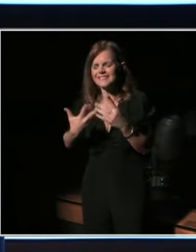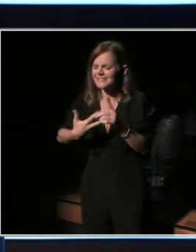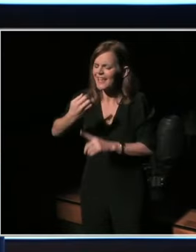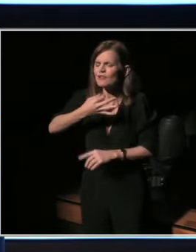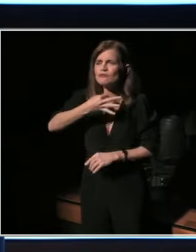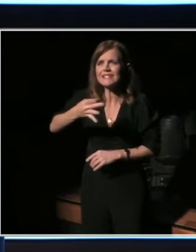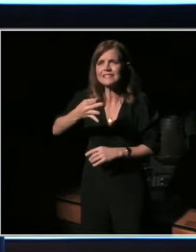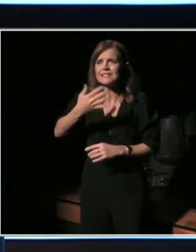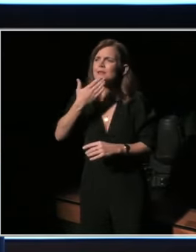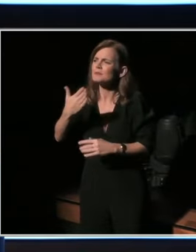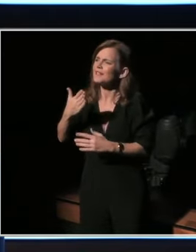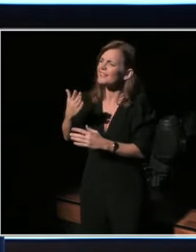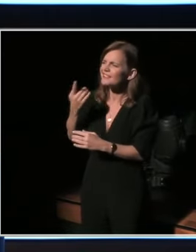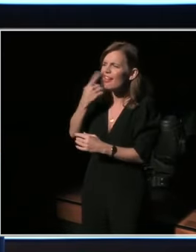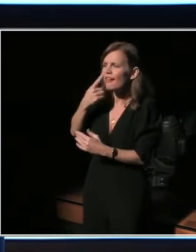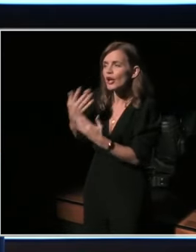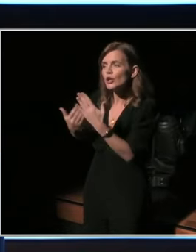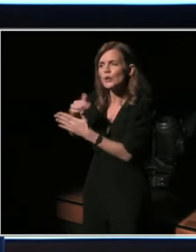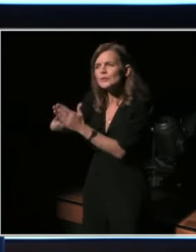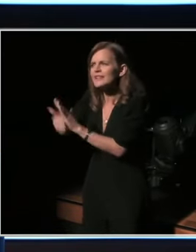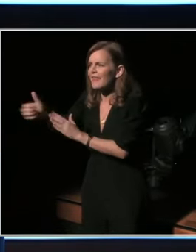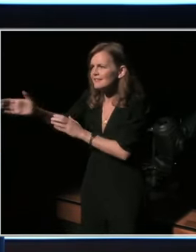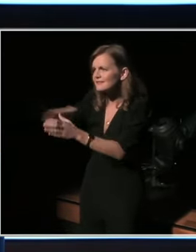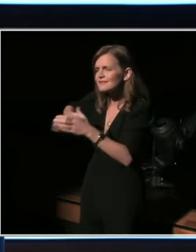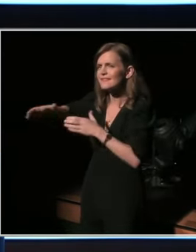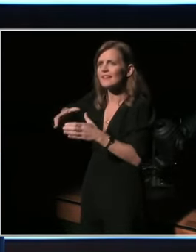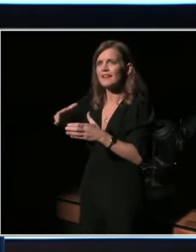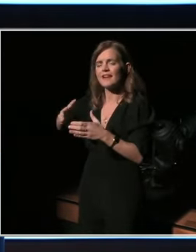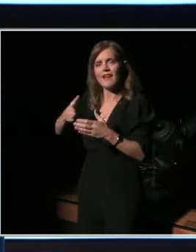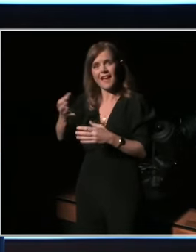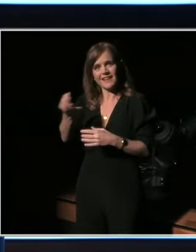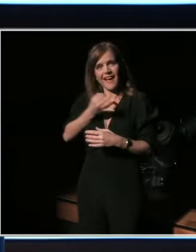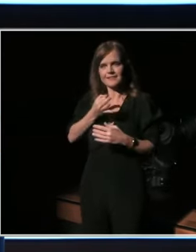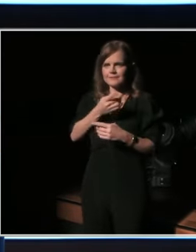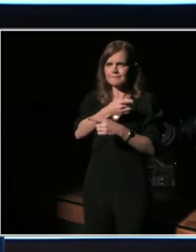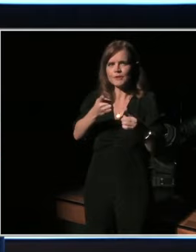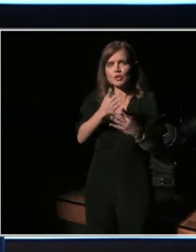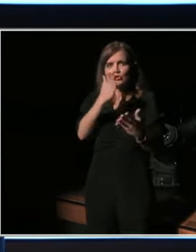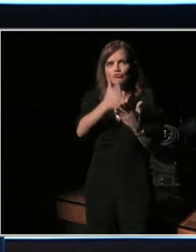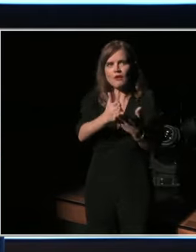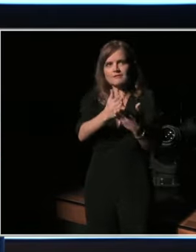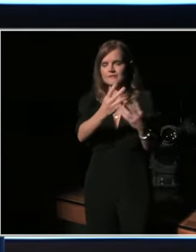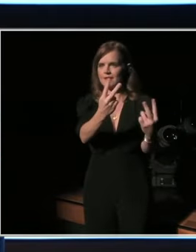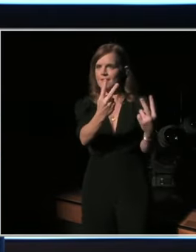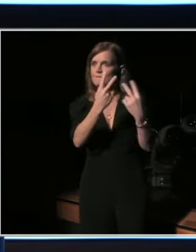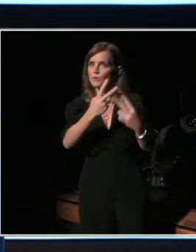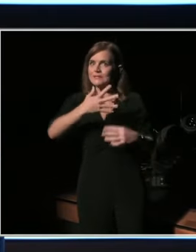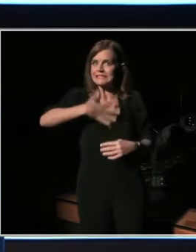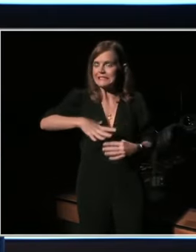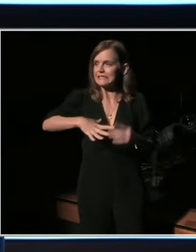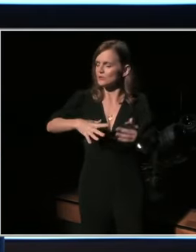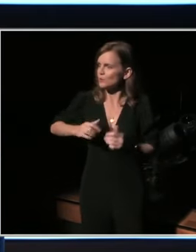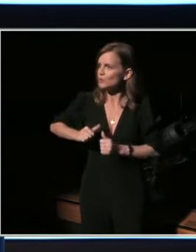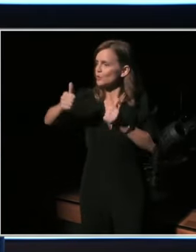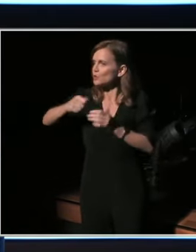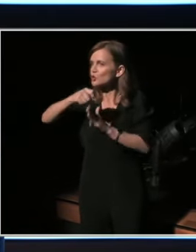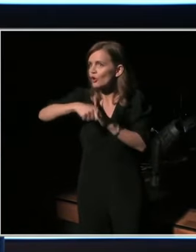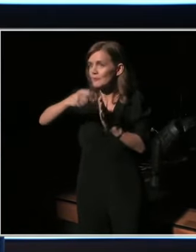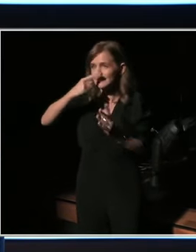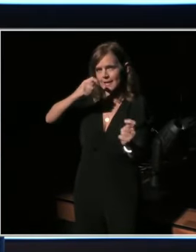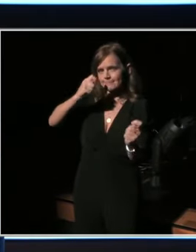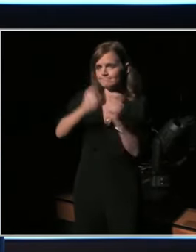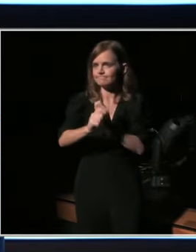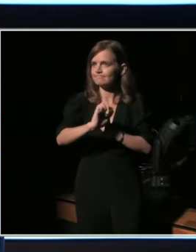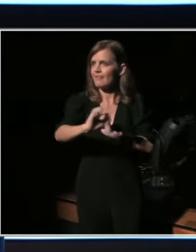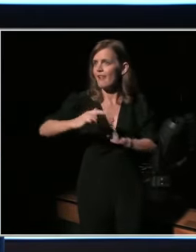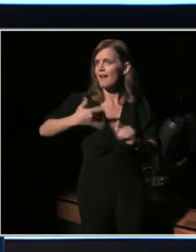to try new talent, and call for us all to trust in the viewer's need for what good documentaries could do. And you only have to look